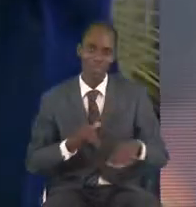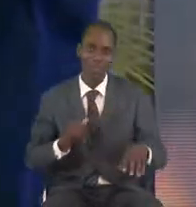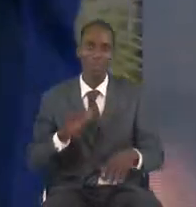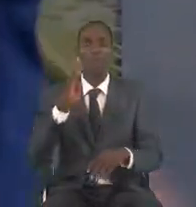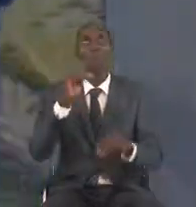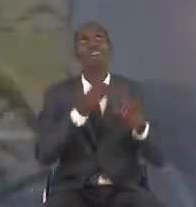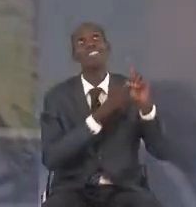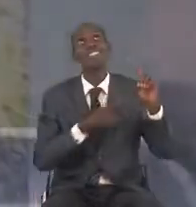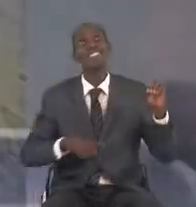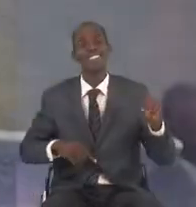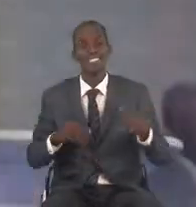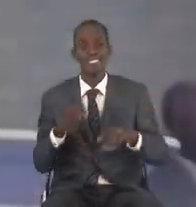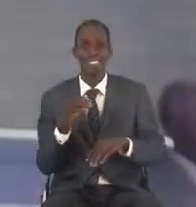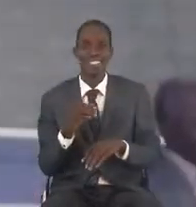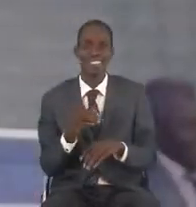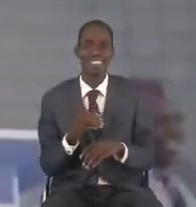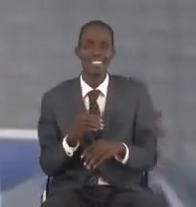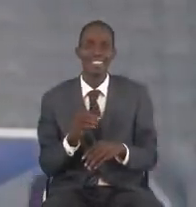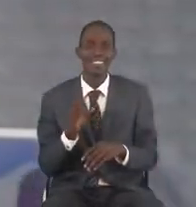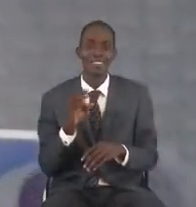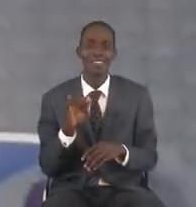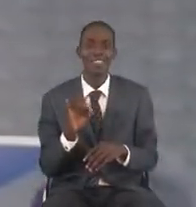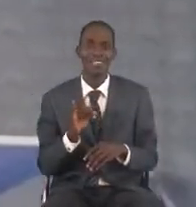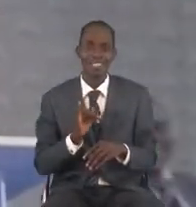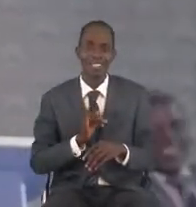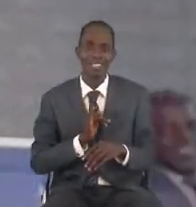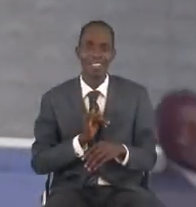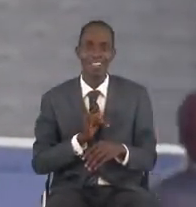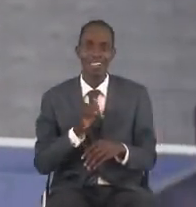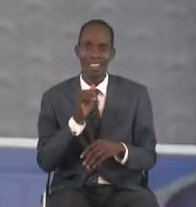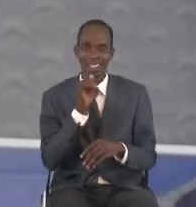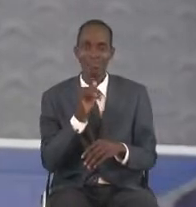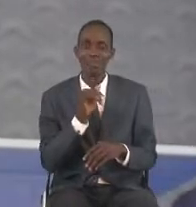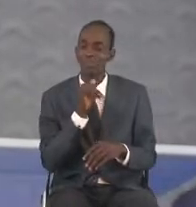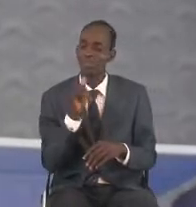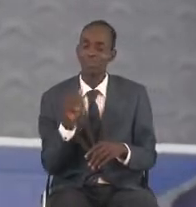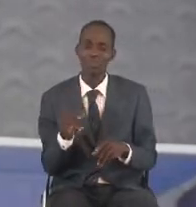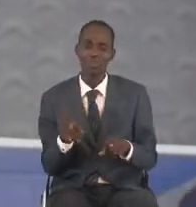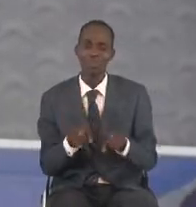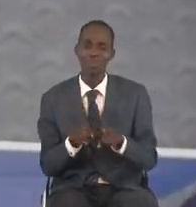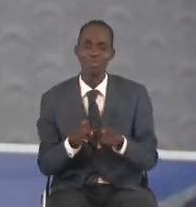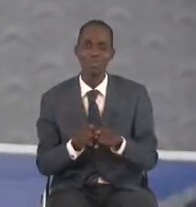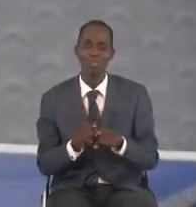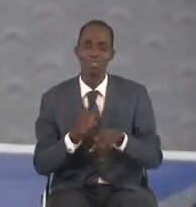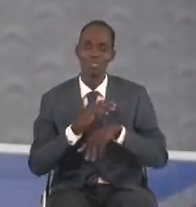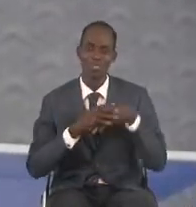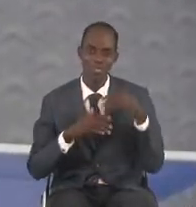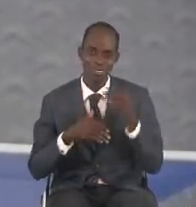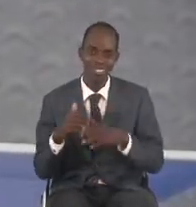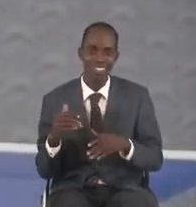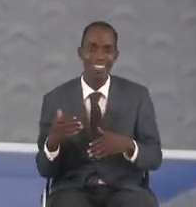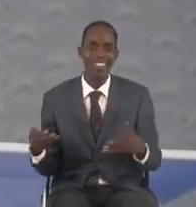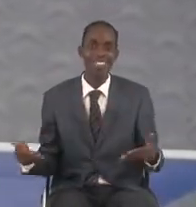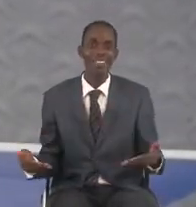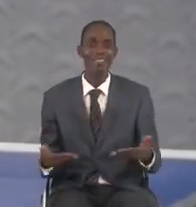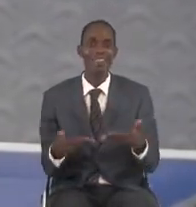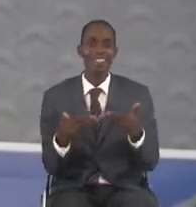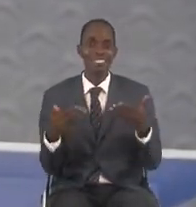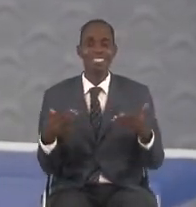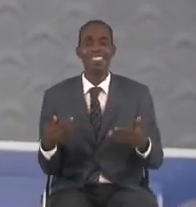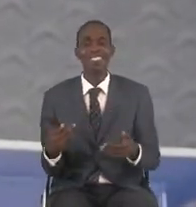introduced. So I get very, very uncomfortable when I'm being introduced on someone else's platform. This